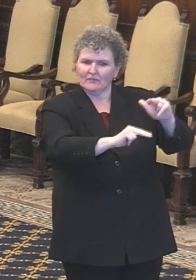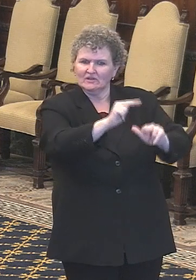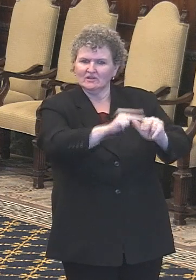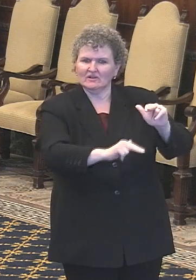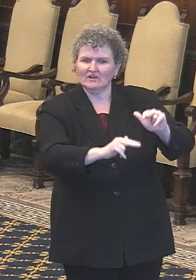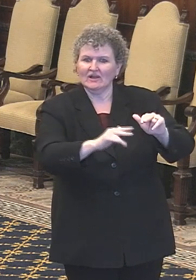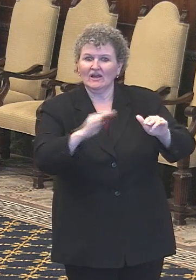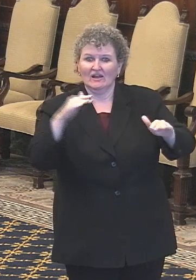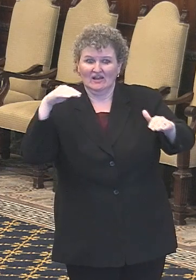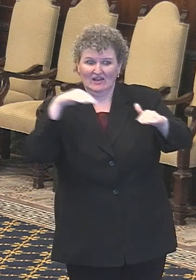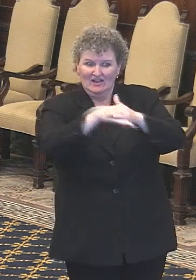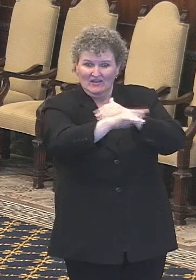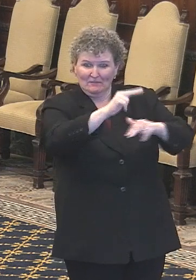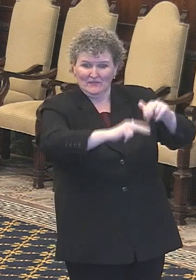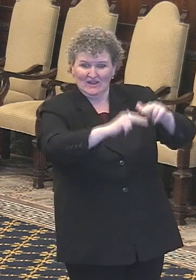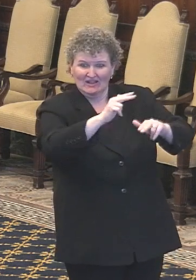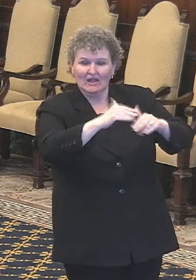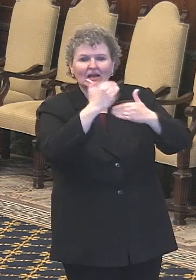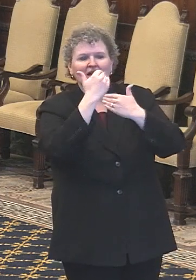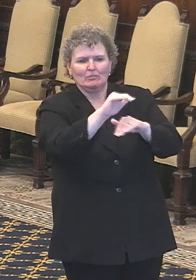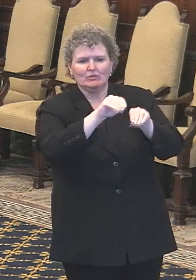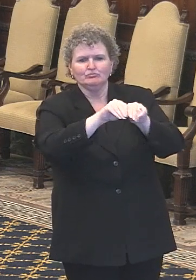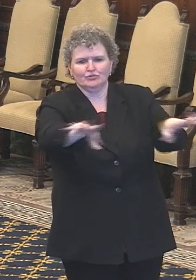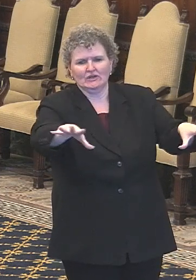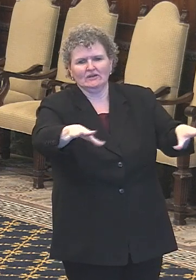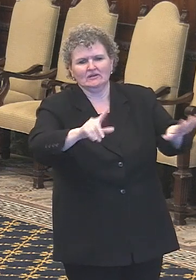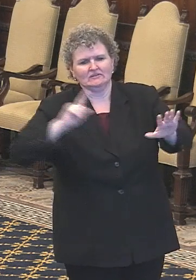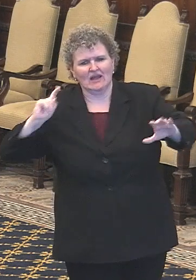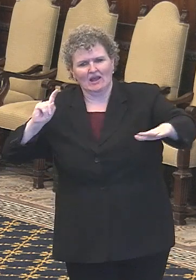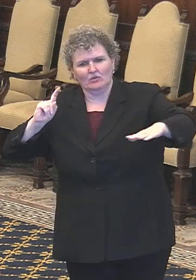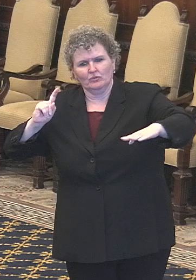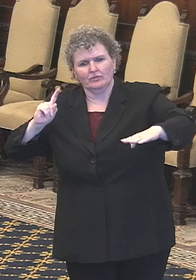about what the city, I mean, the Department of Health in